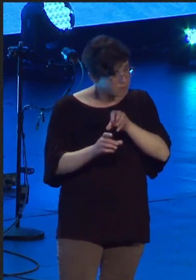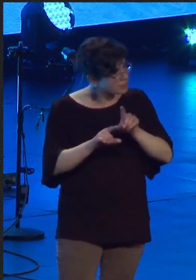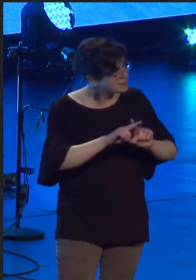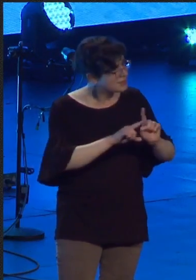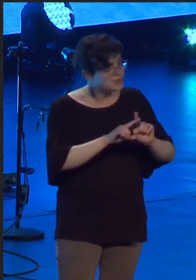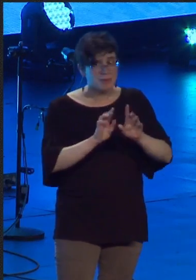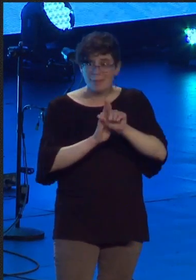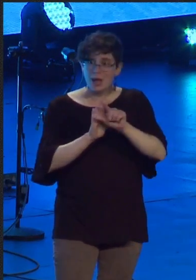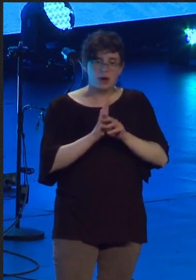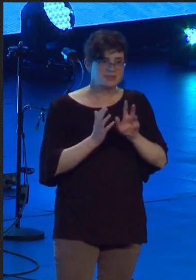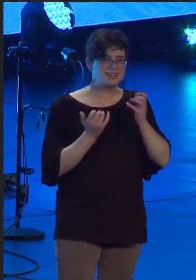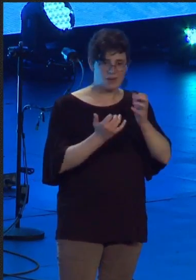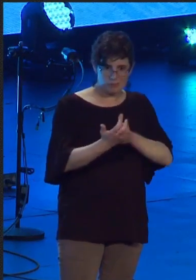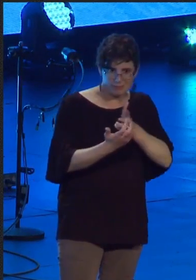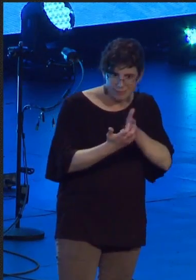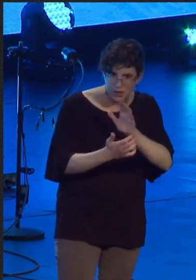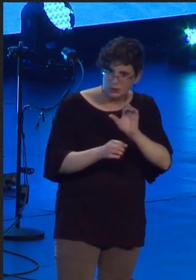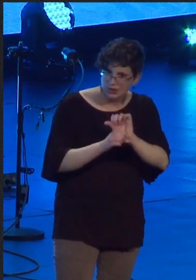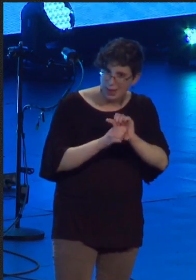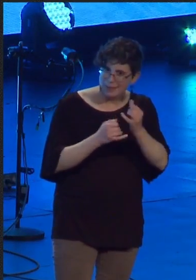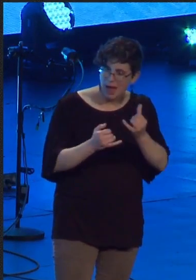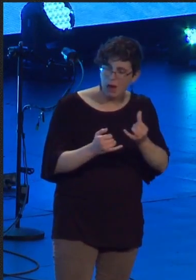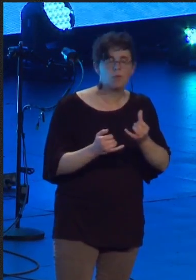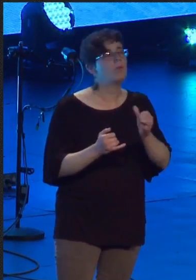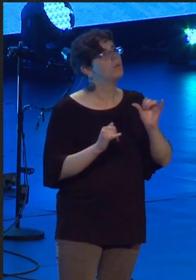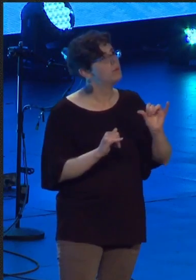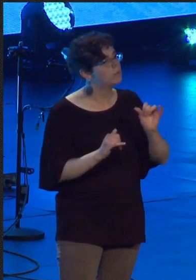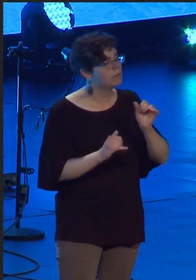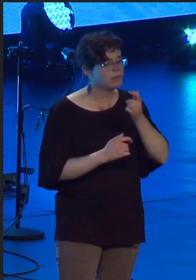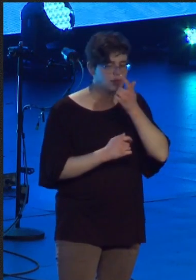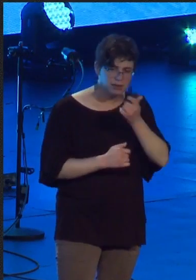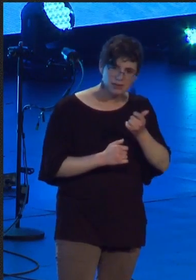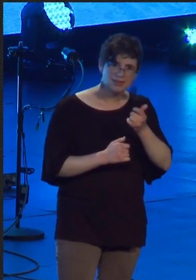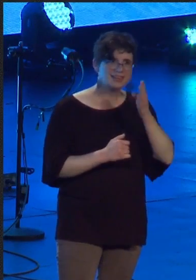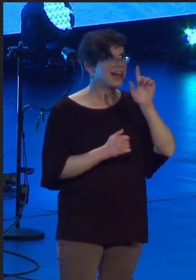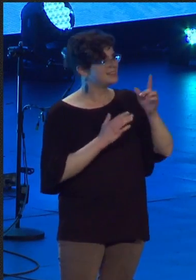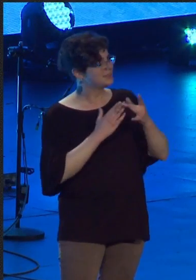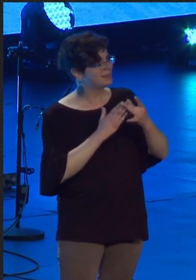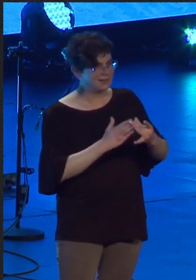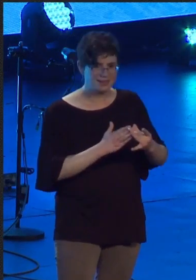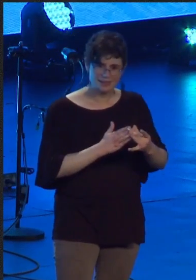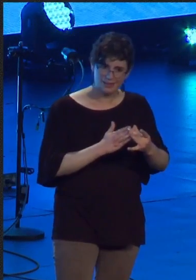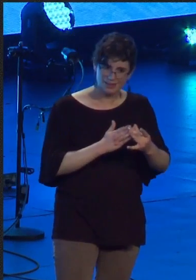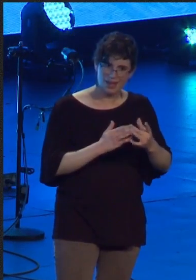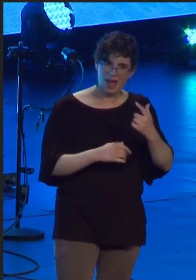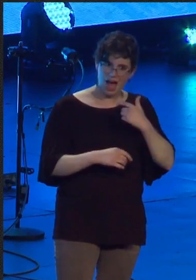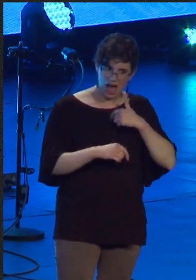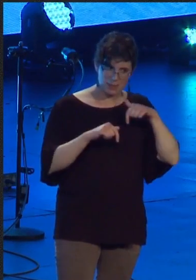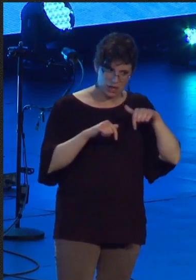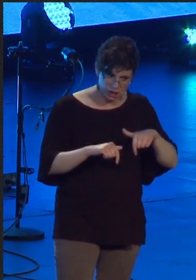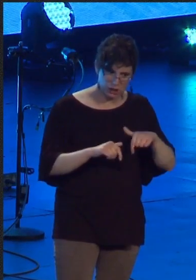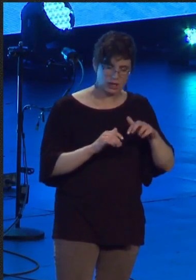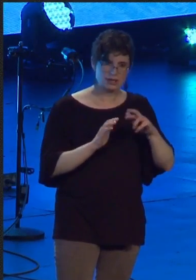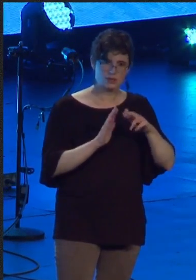I look at this, my other reaction to Annie when she asks, isn't this stressful, et cetera, is this is God's ministry. I am in this chair, and